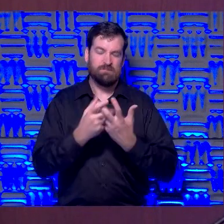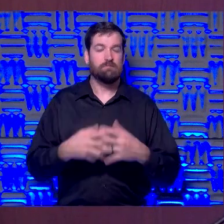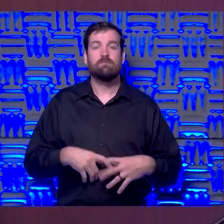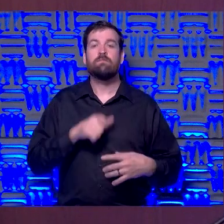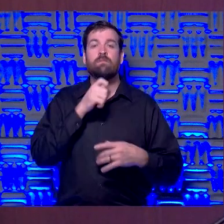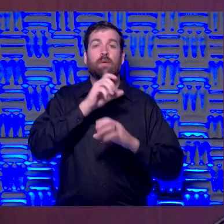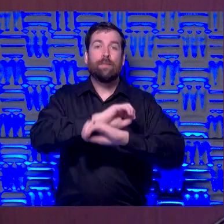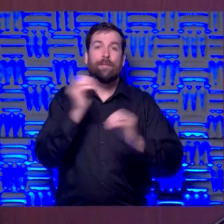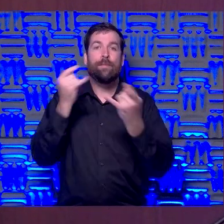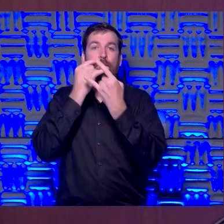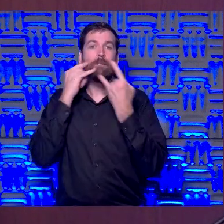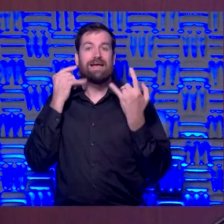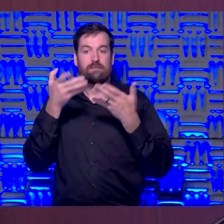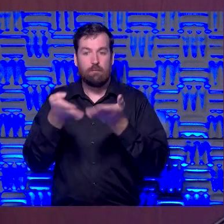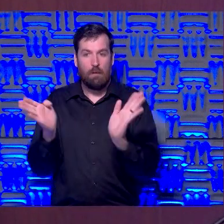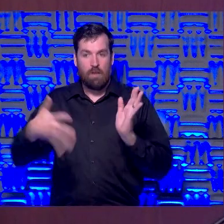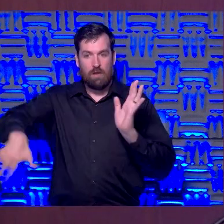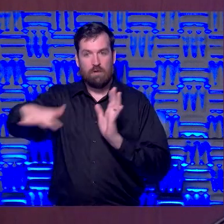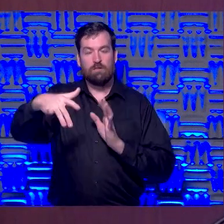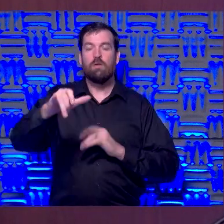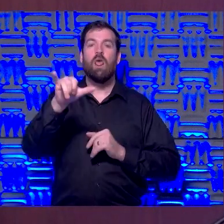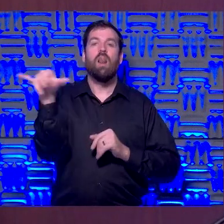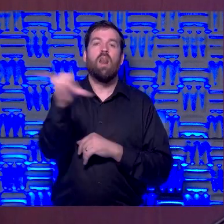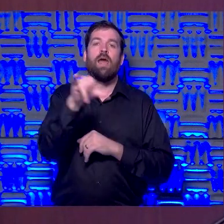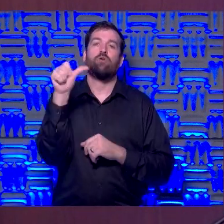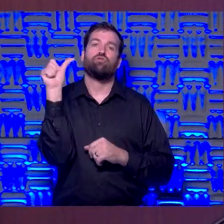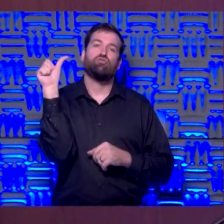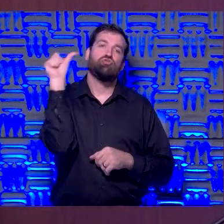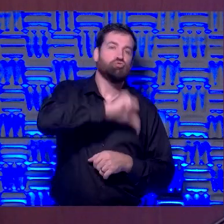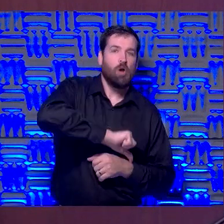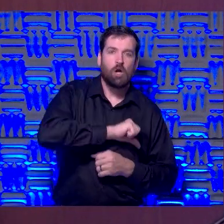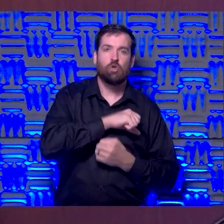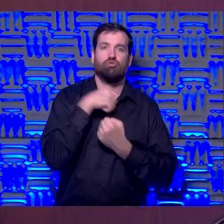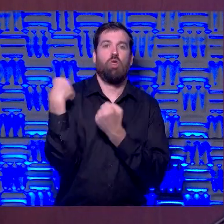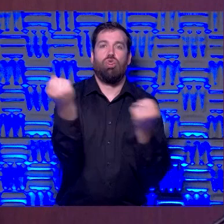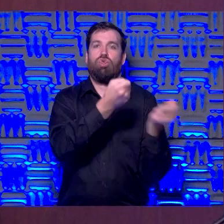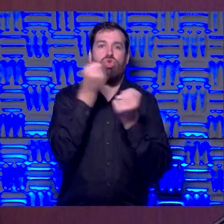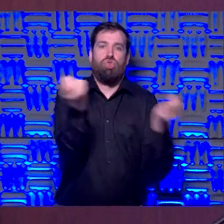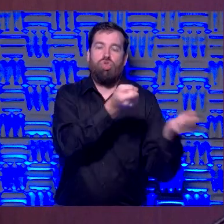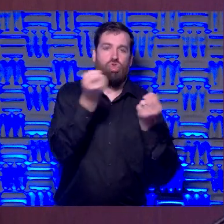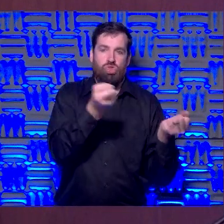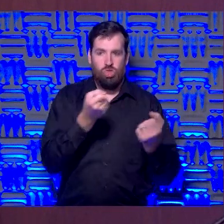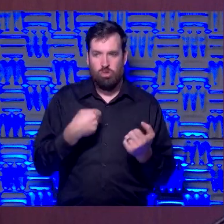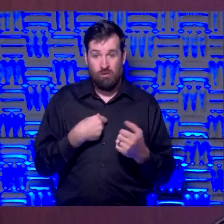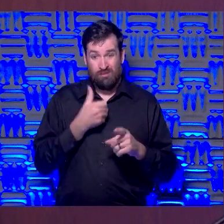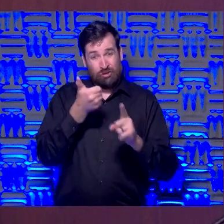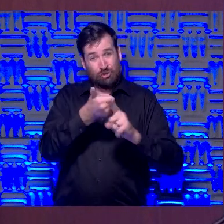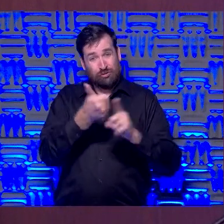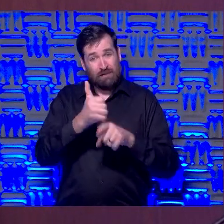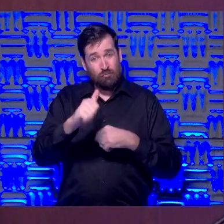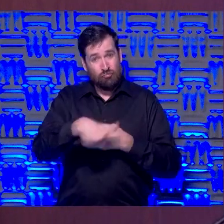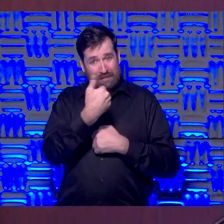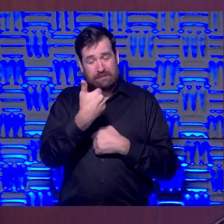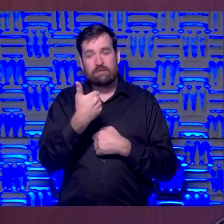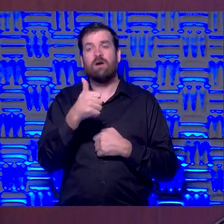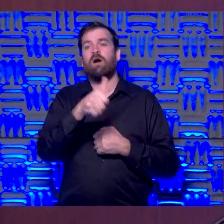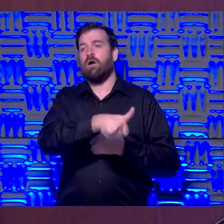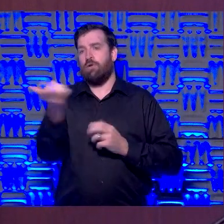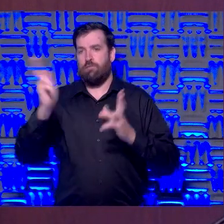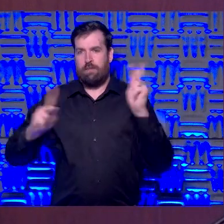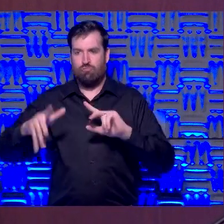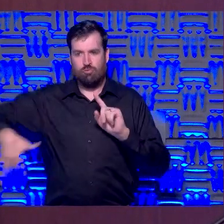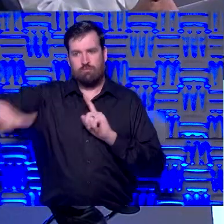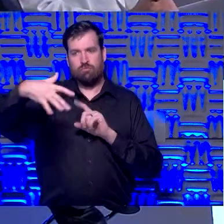wearing a mask in public right now is like drunk driving. You're putting yourself at risk, and you're putting everybody else at risk." Yeah. And